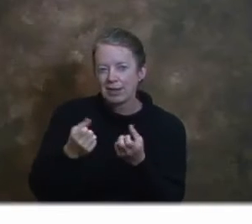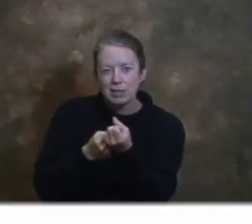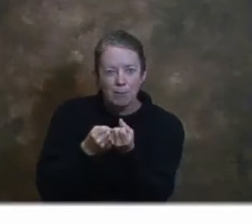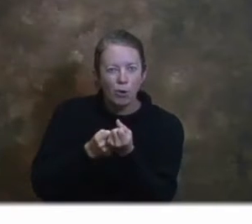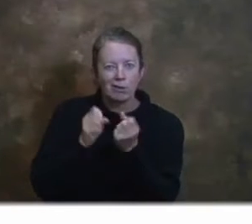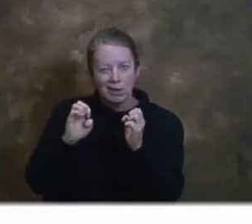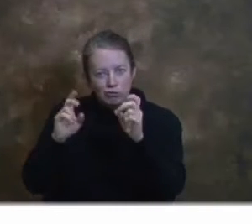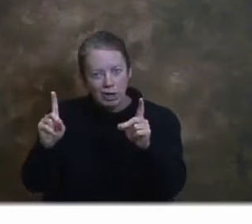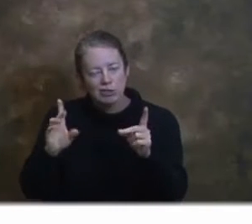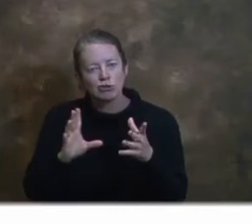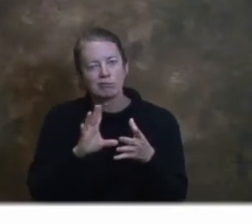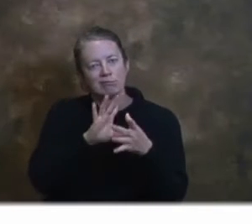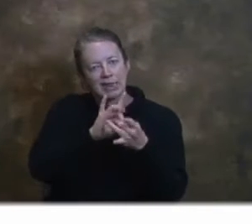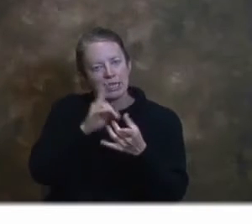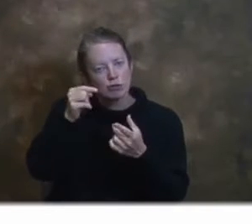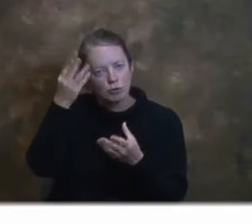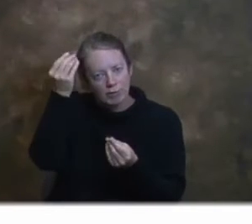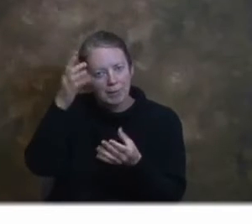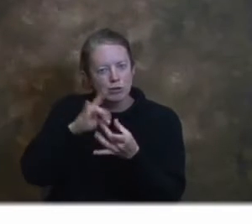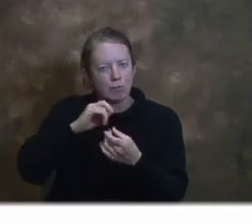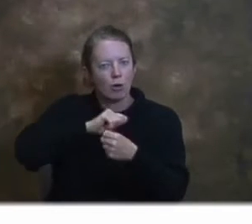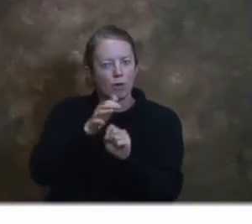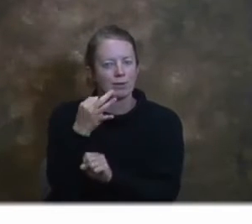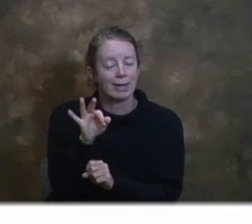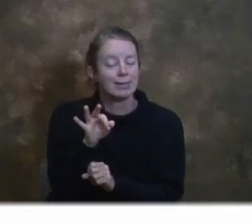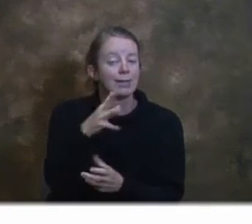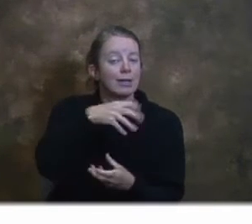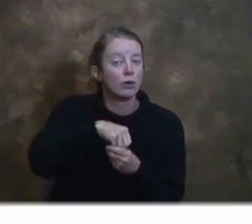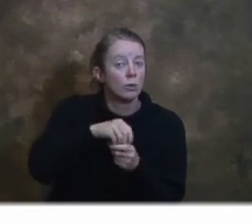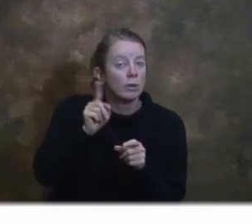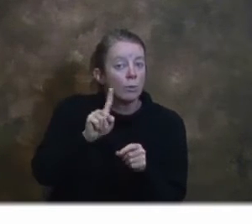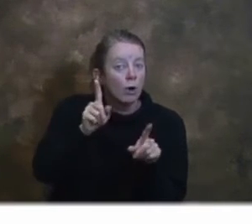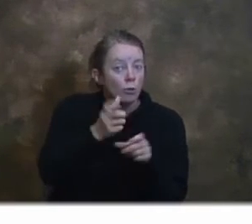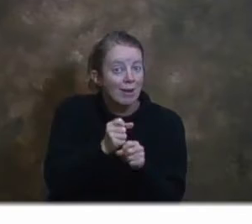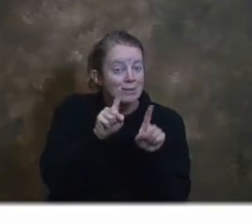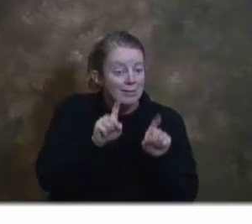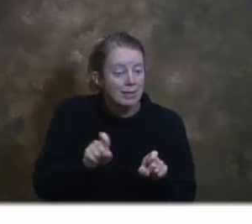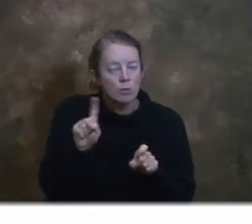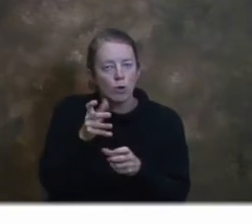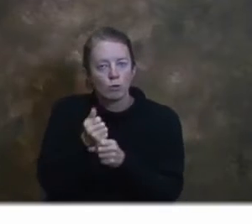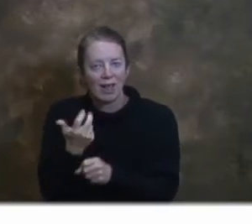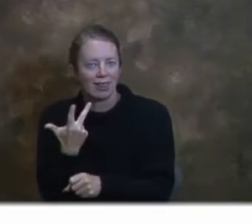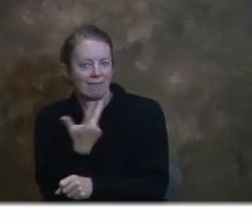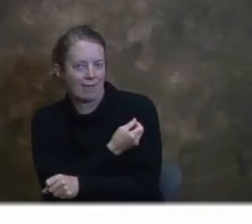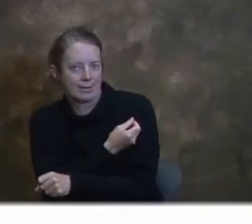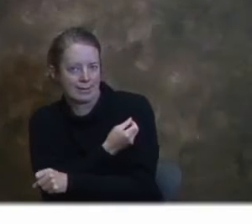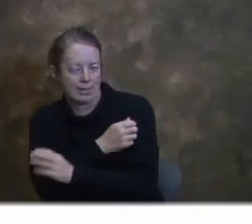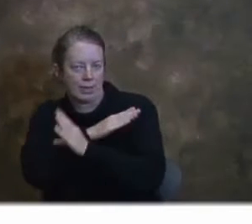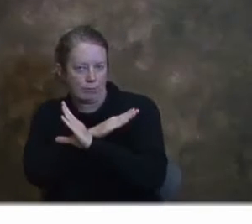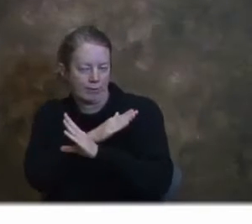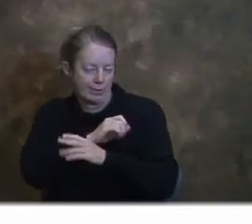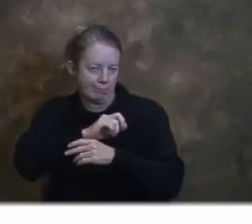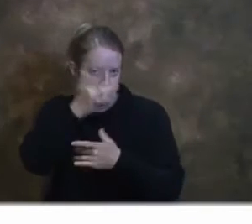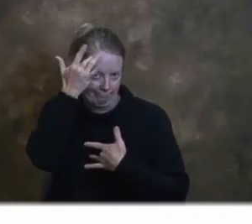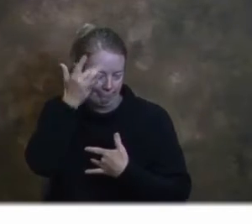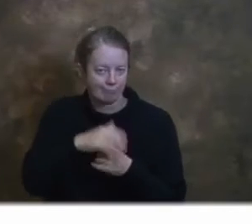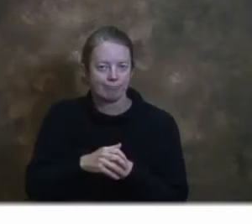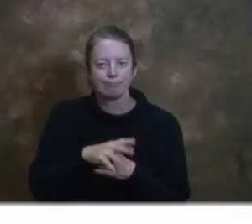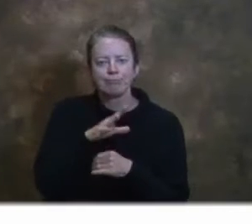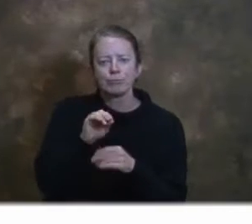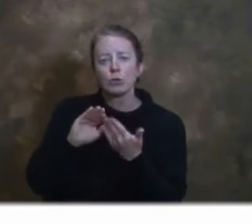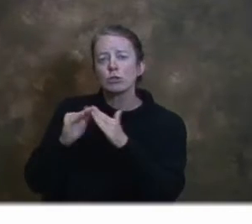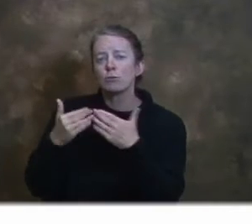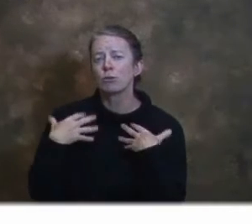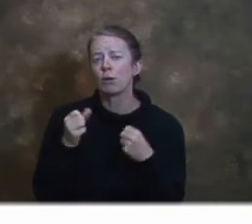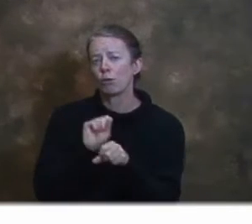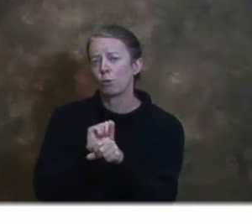and linkages to COVID-19 resources, including testing and vaccine in our communities. The community health worker groups are